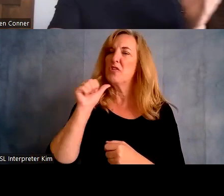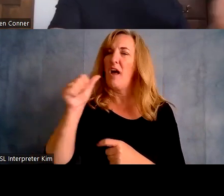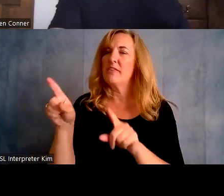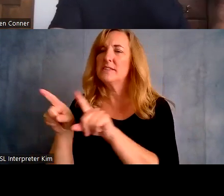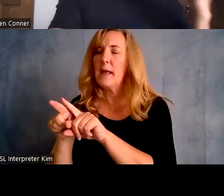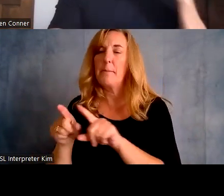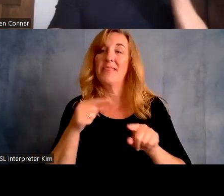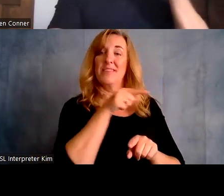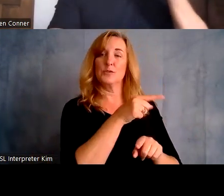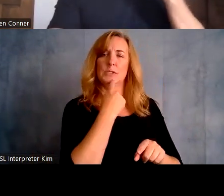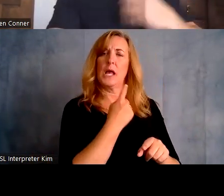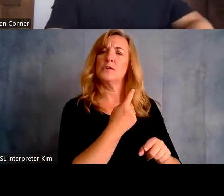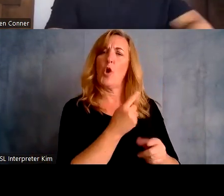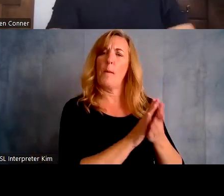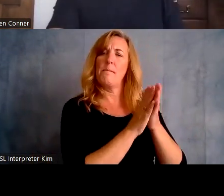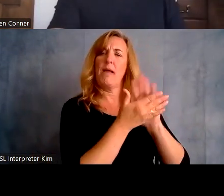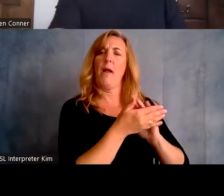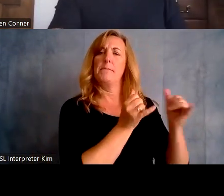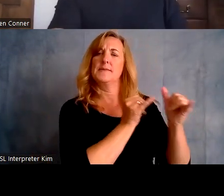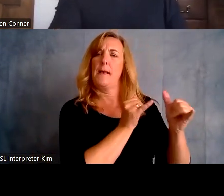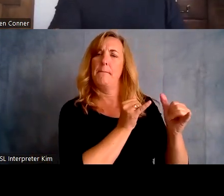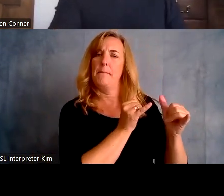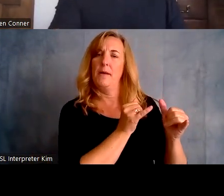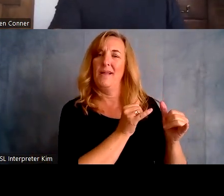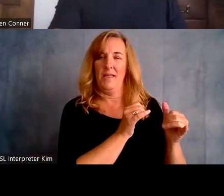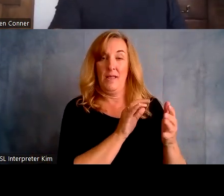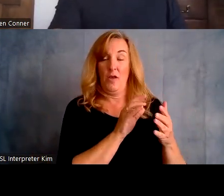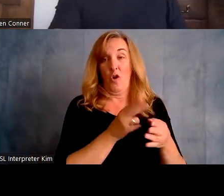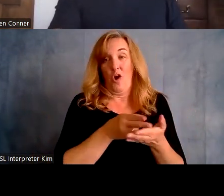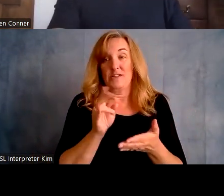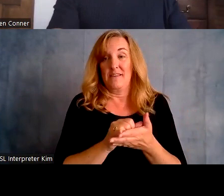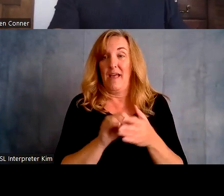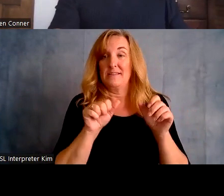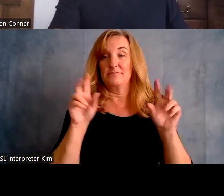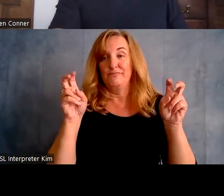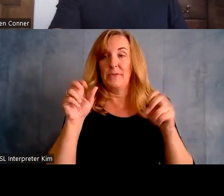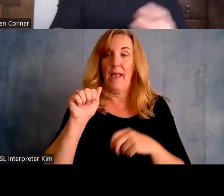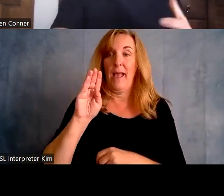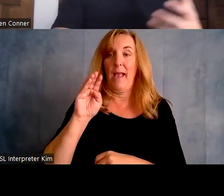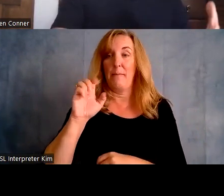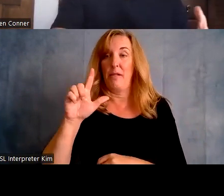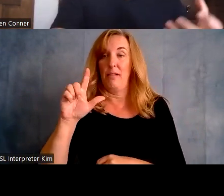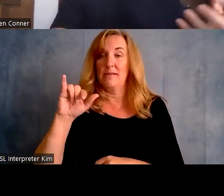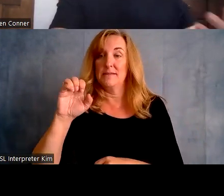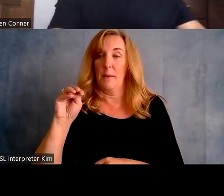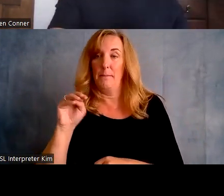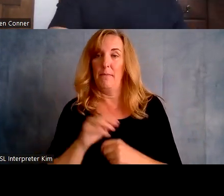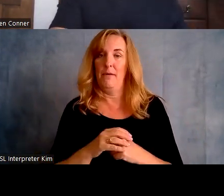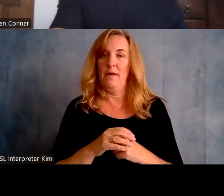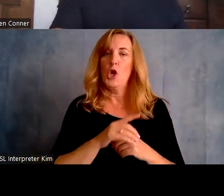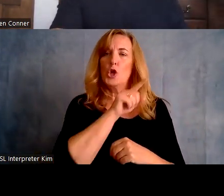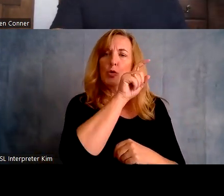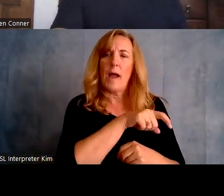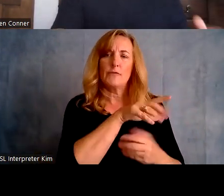says become like us. And honestly, that's ableism. You have to learn these proper ways of being in